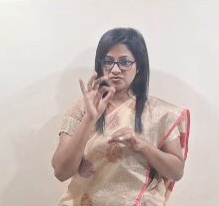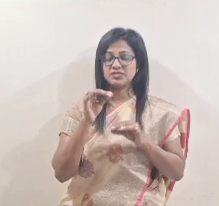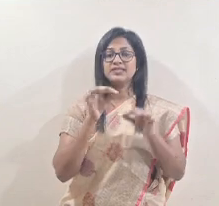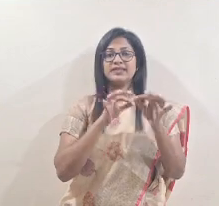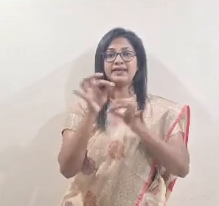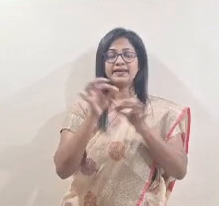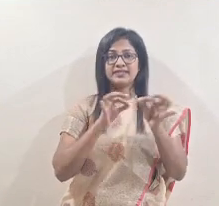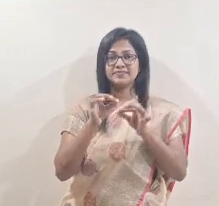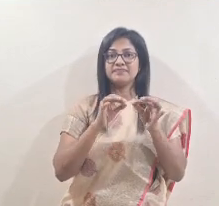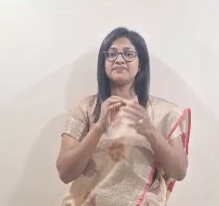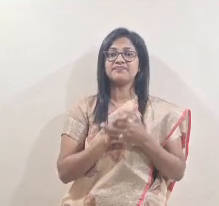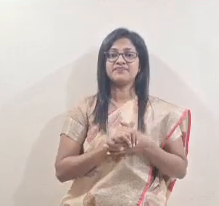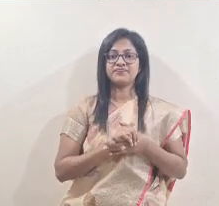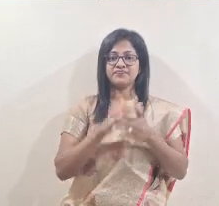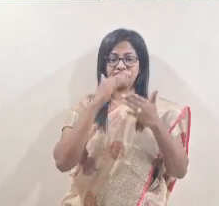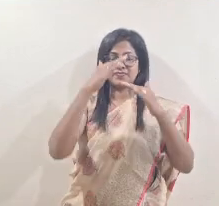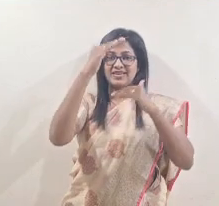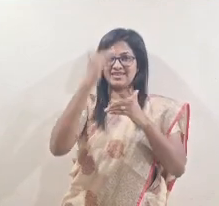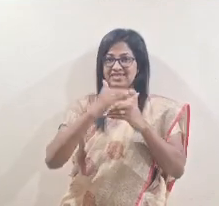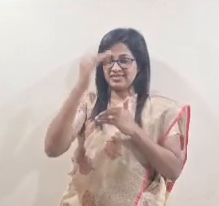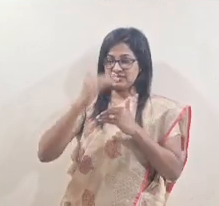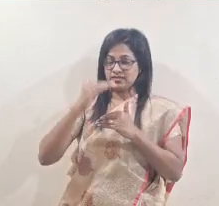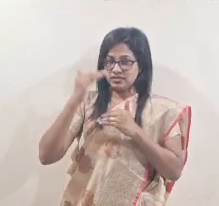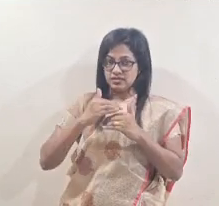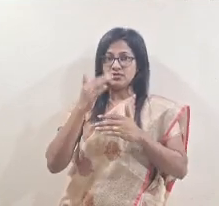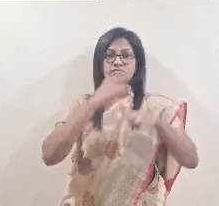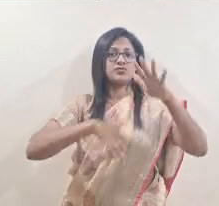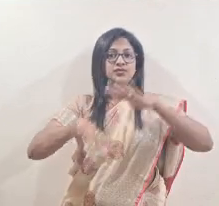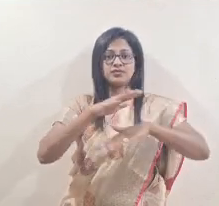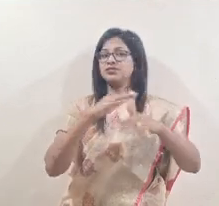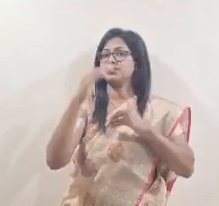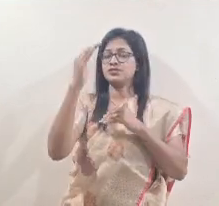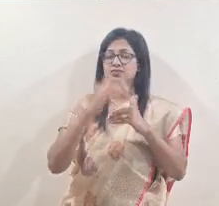define the mitigation strategies to reduce the emissions.